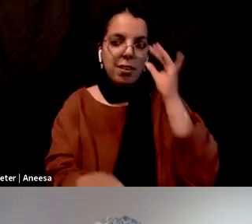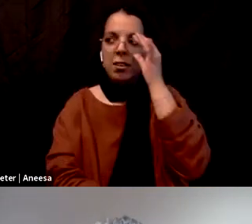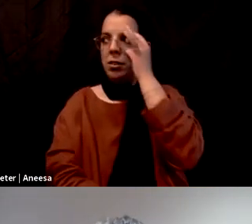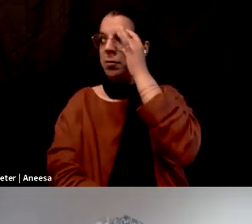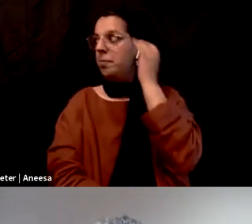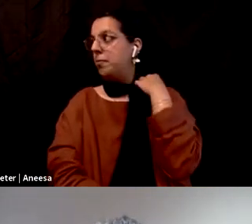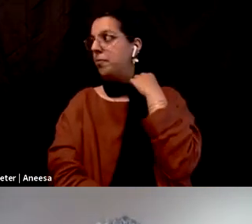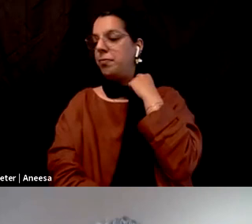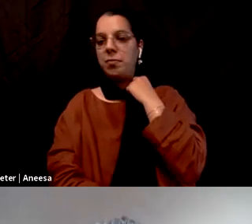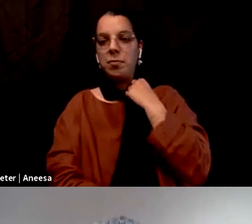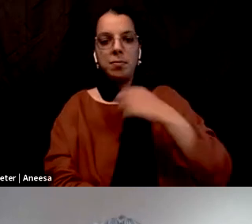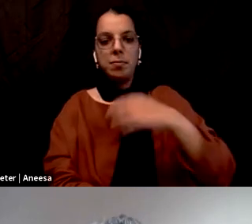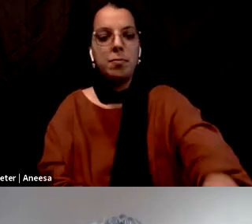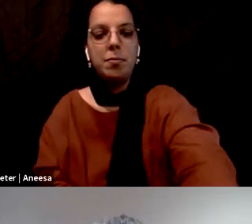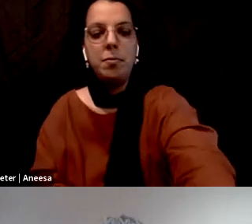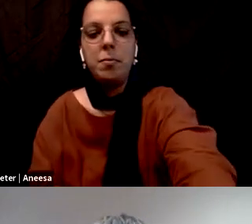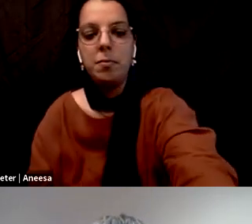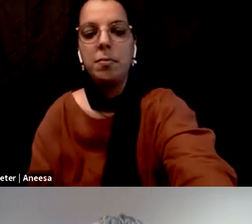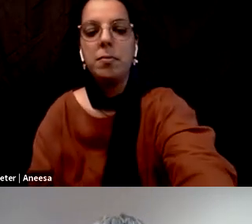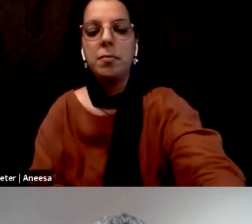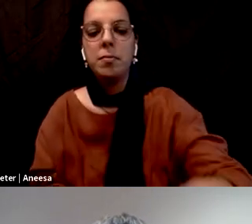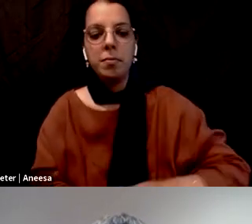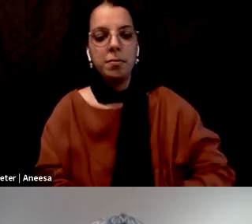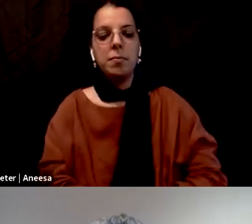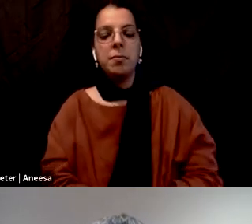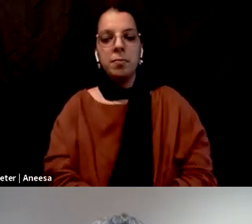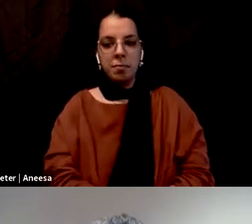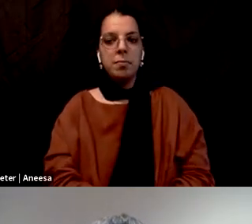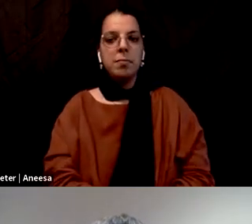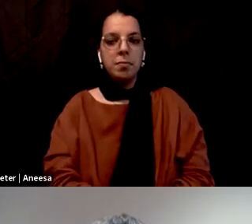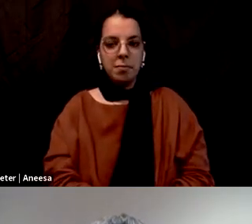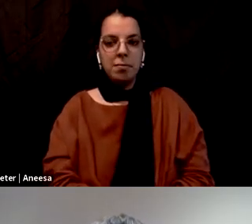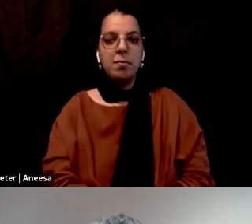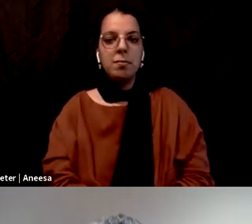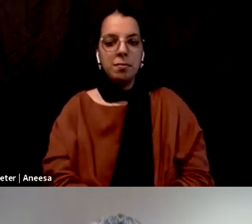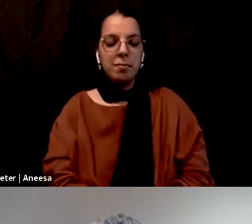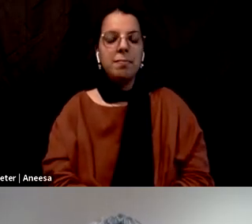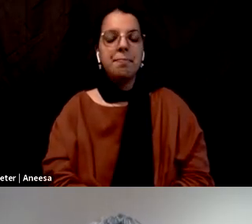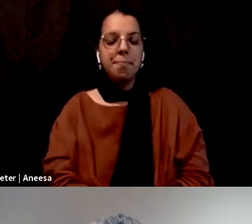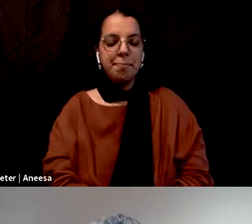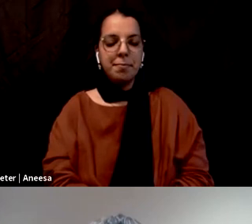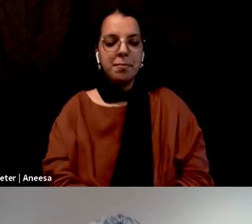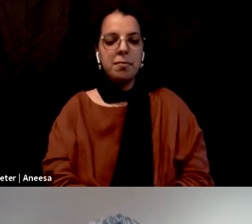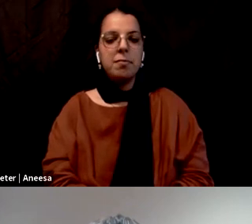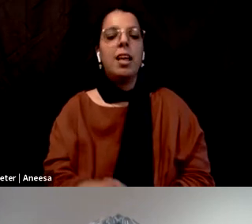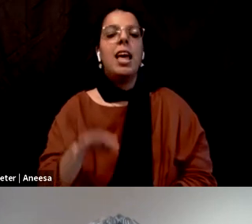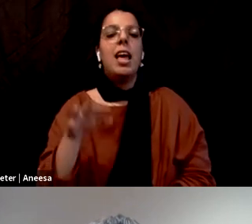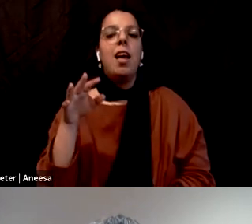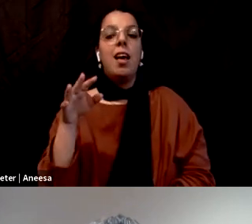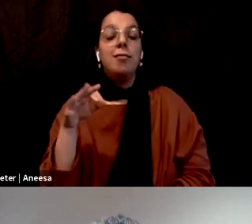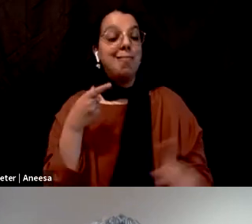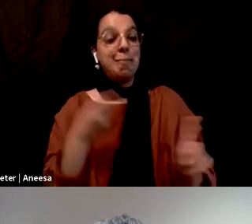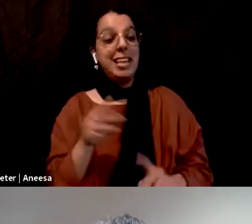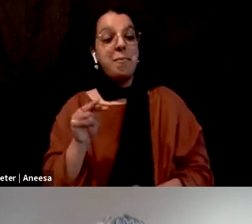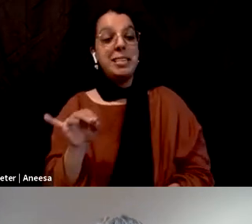of earlier in each of our intros in terms of the Mississauga Nation. And also, in addition